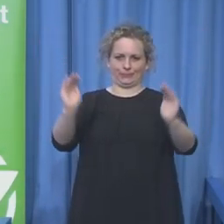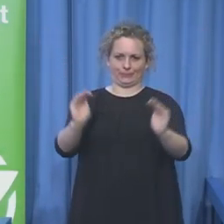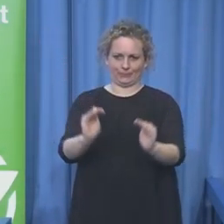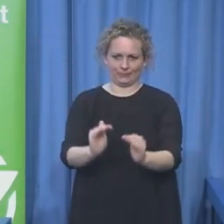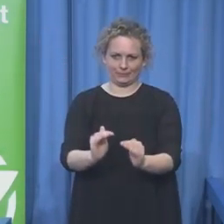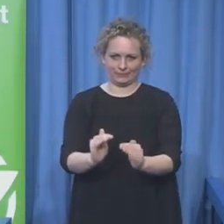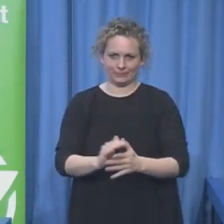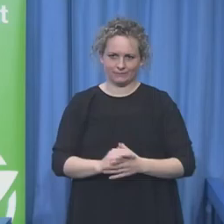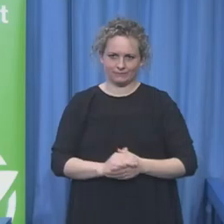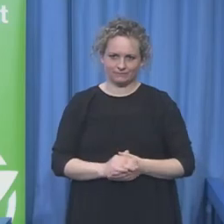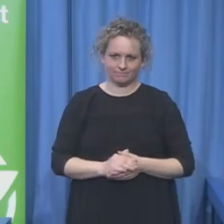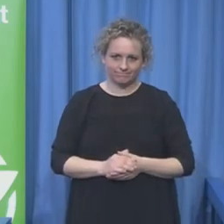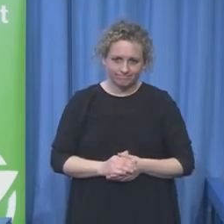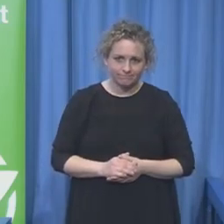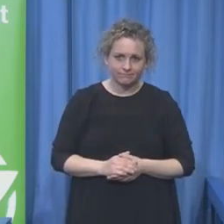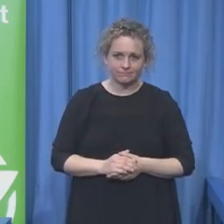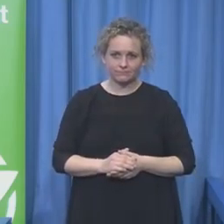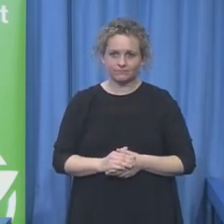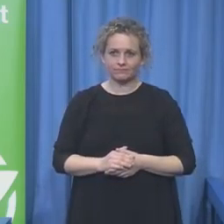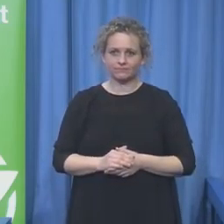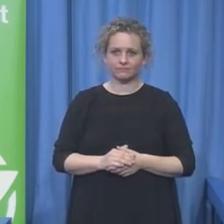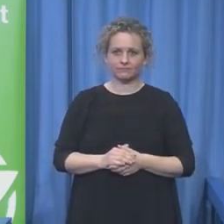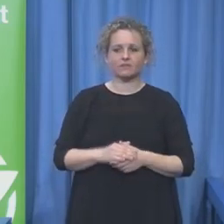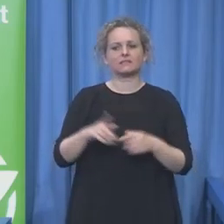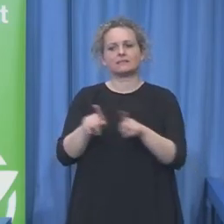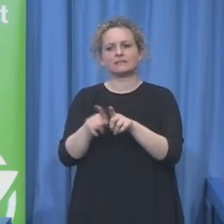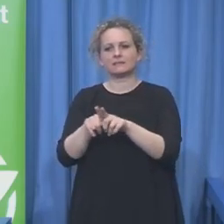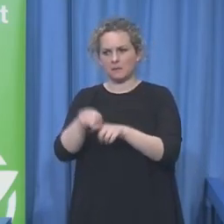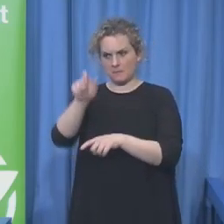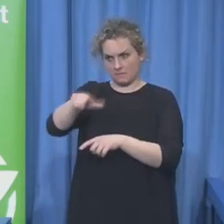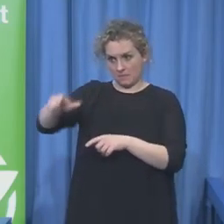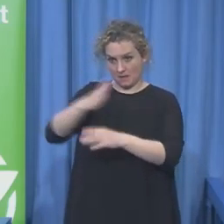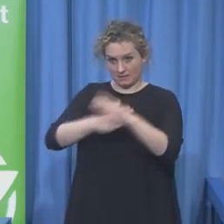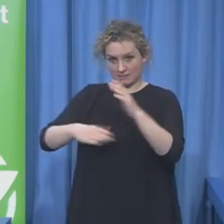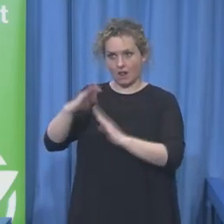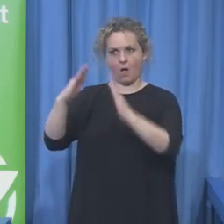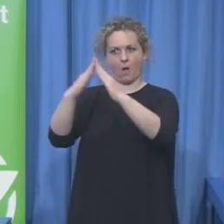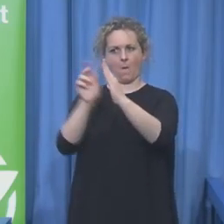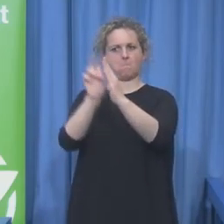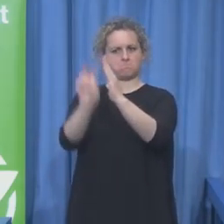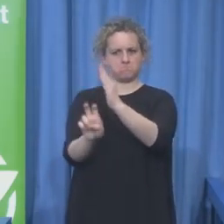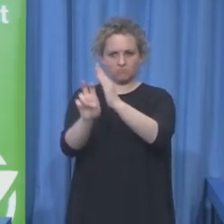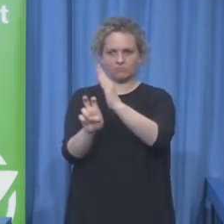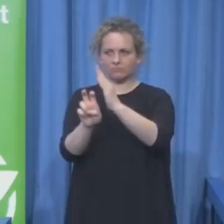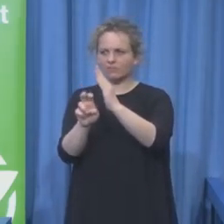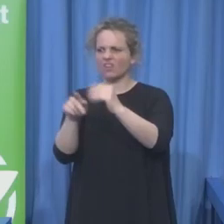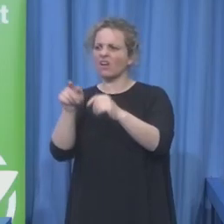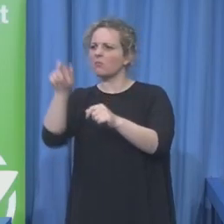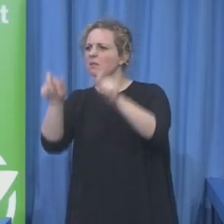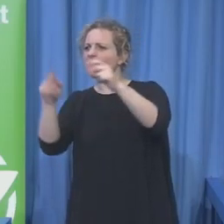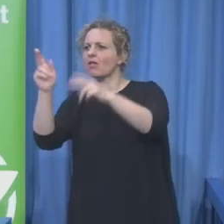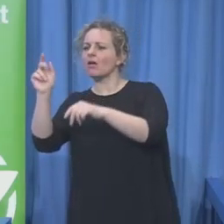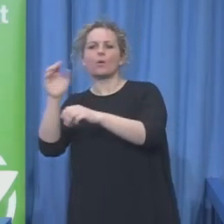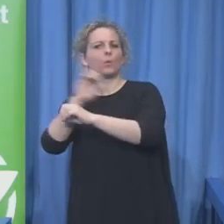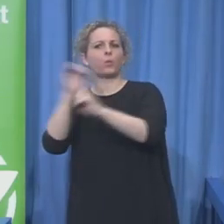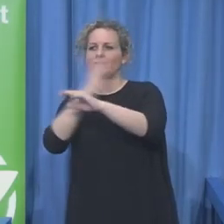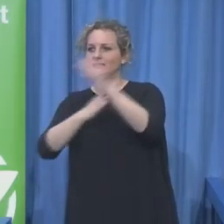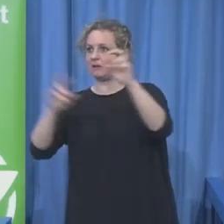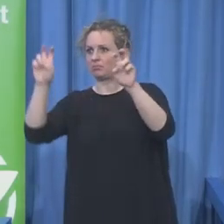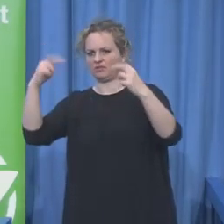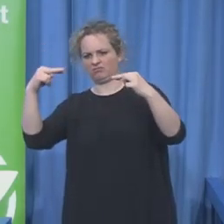but not from a specialist to a person with intellectual disability level, from a human being level to